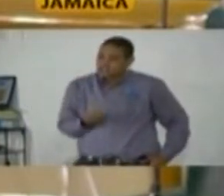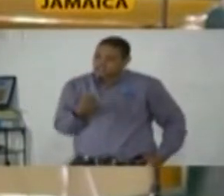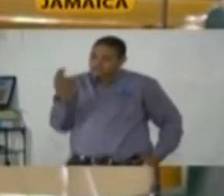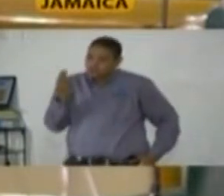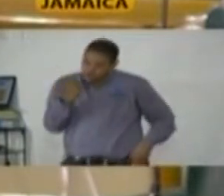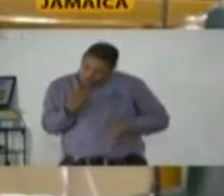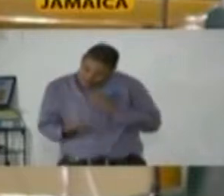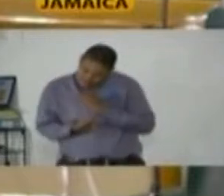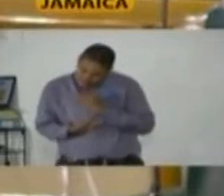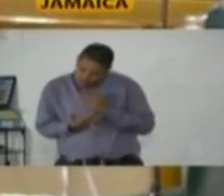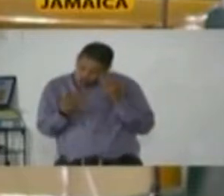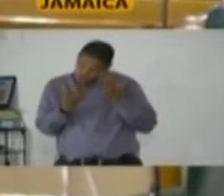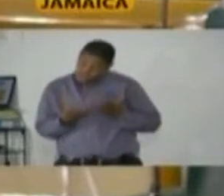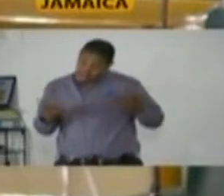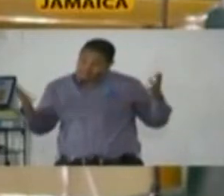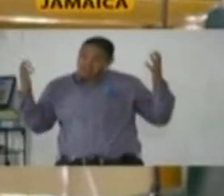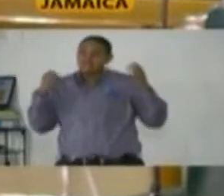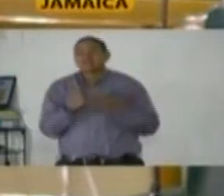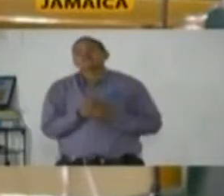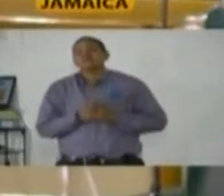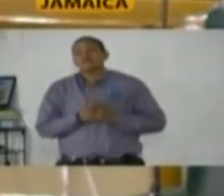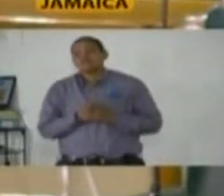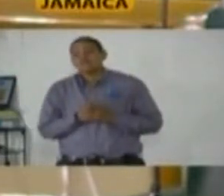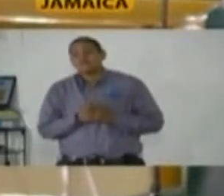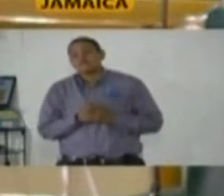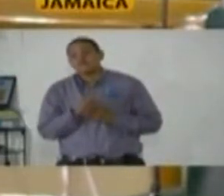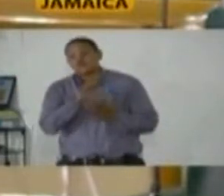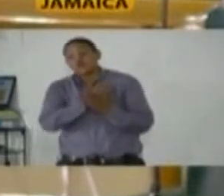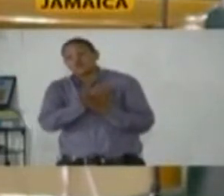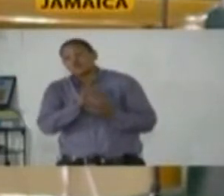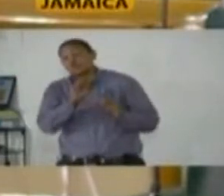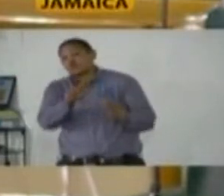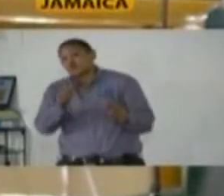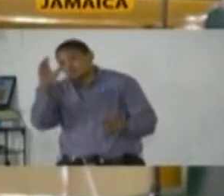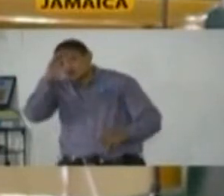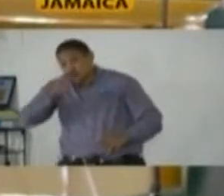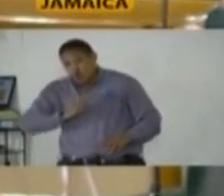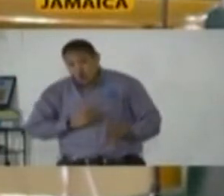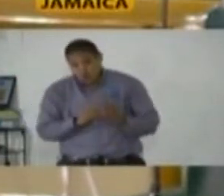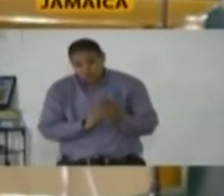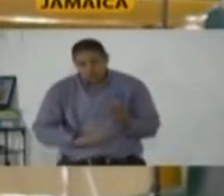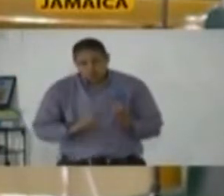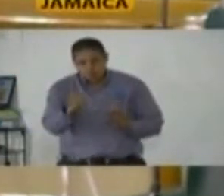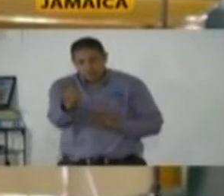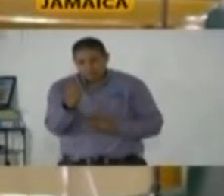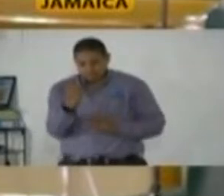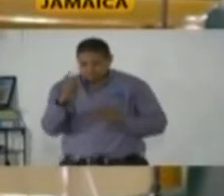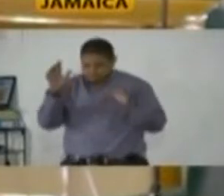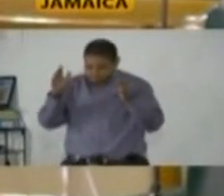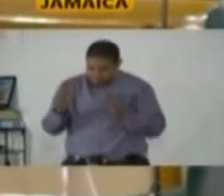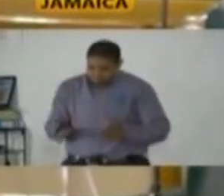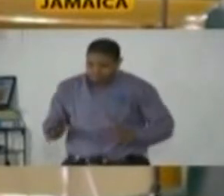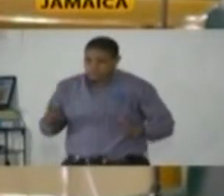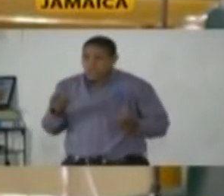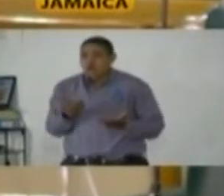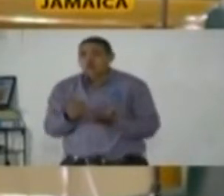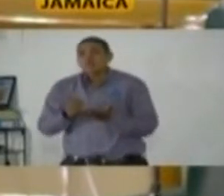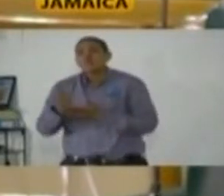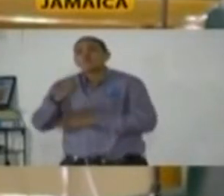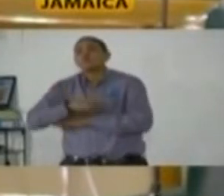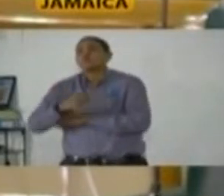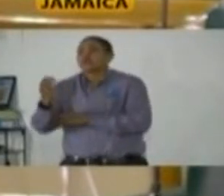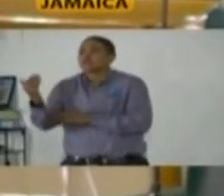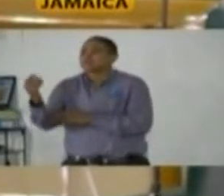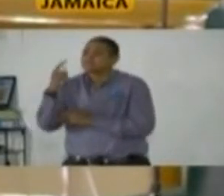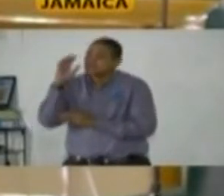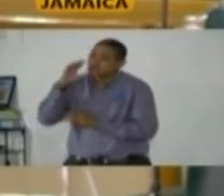technological devices. Schools resume searches of our students on entry and randomly throughout the day. Madam Speaker,